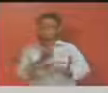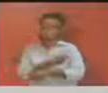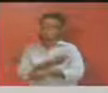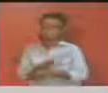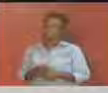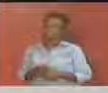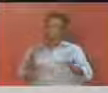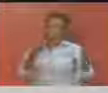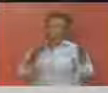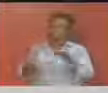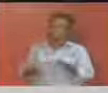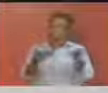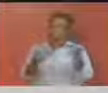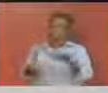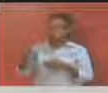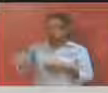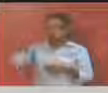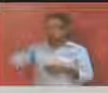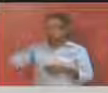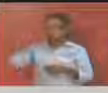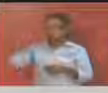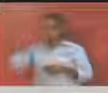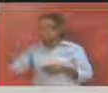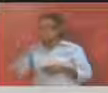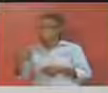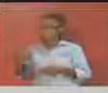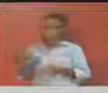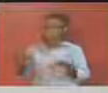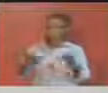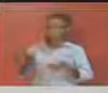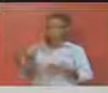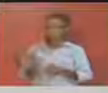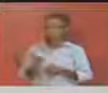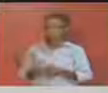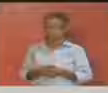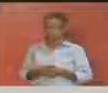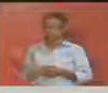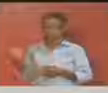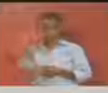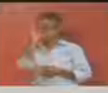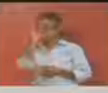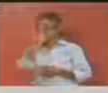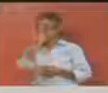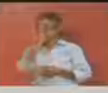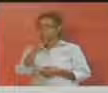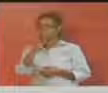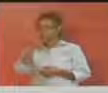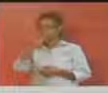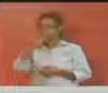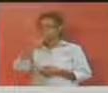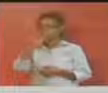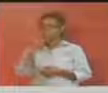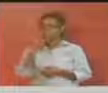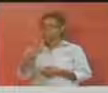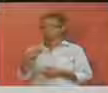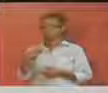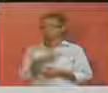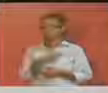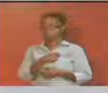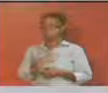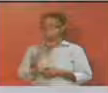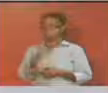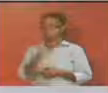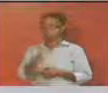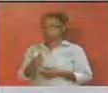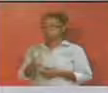duty. And as Minister of Health, I will not be advising the government to go that path. I will now hand